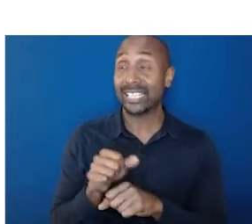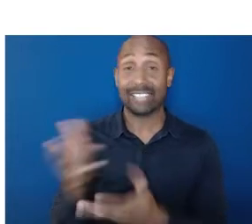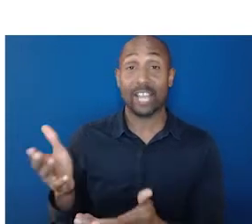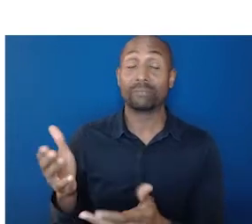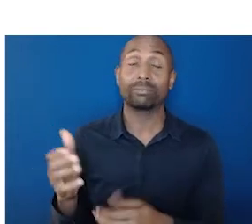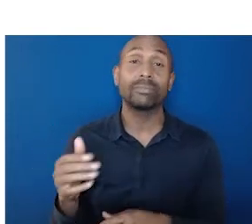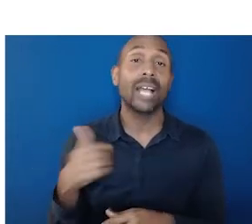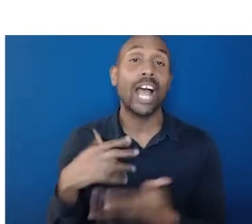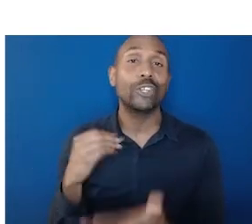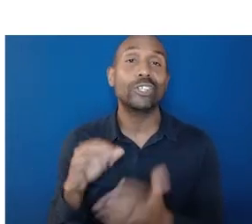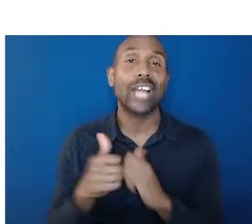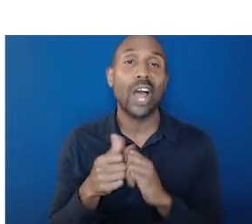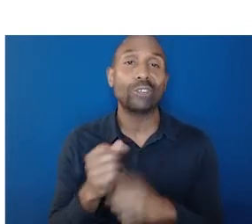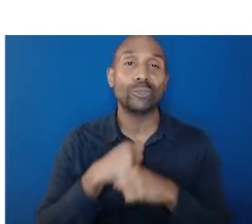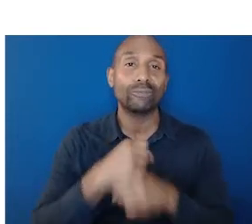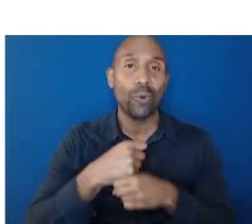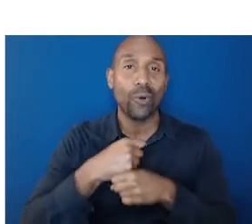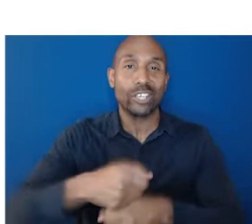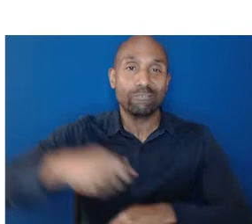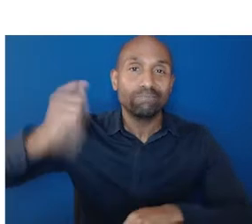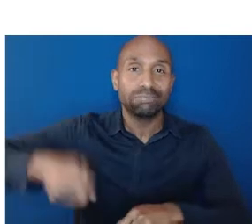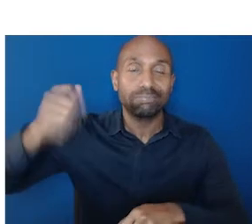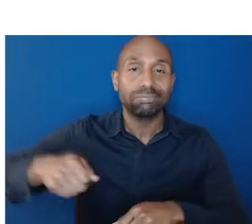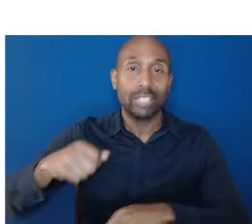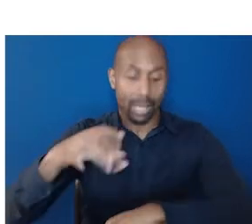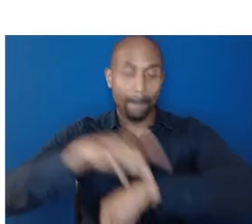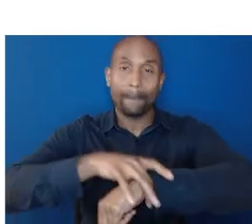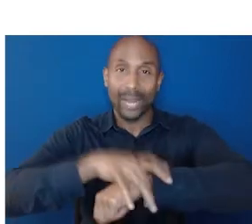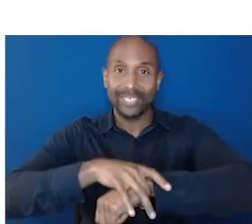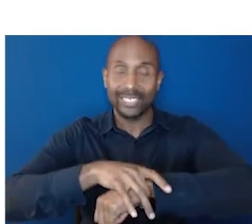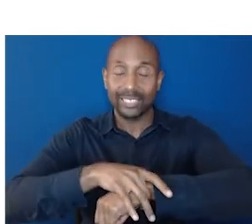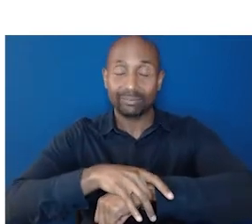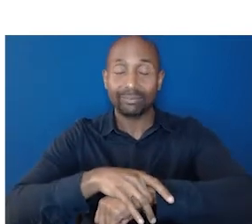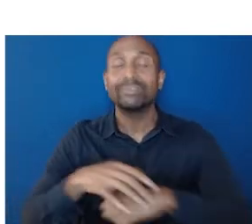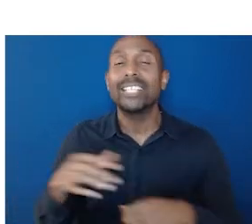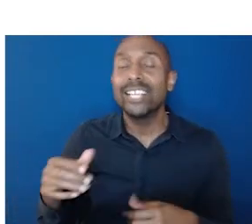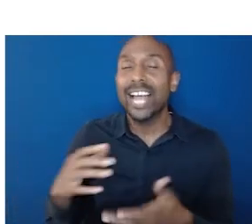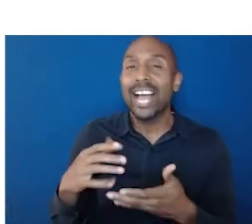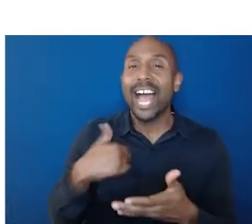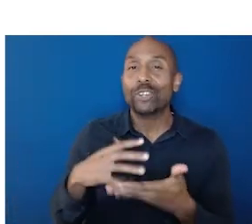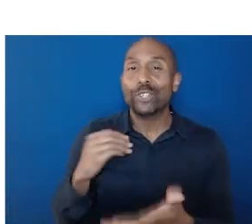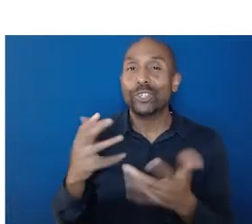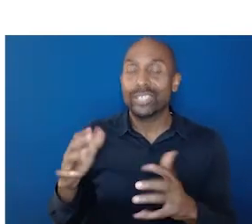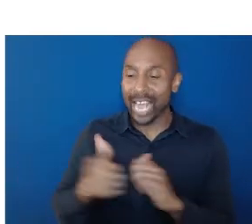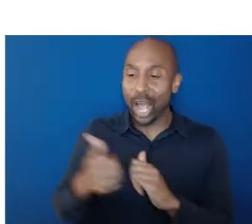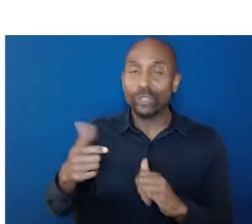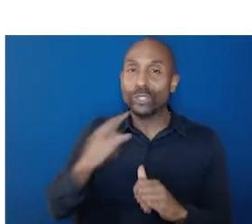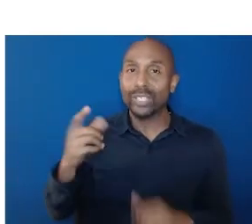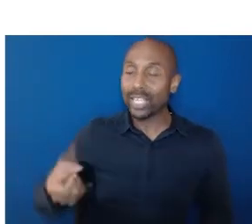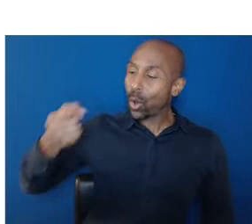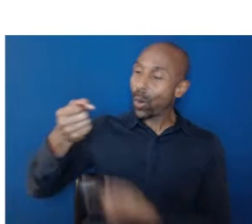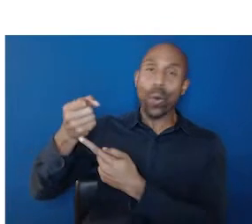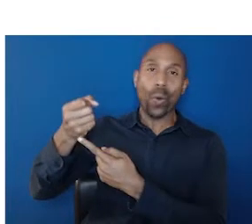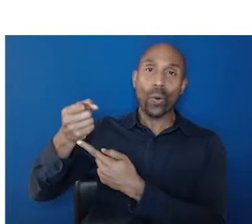learned how to forge a bracelet, and I learned how to hold the hammer,